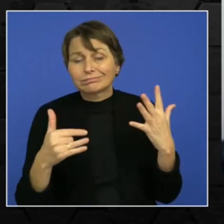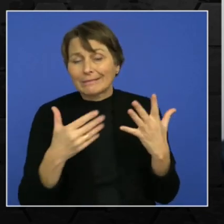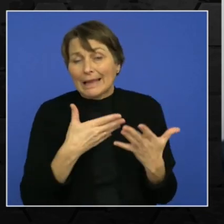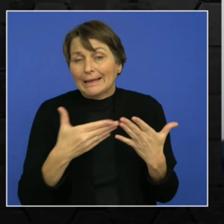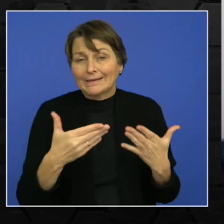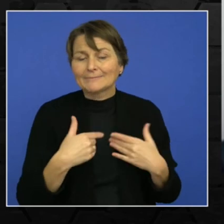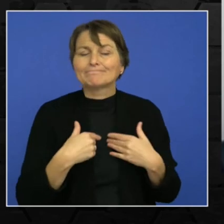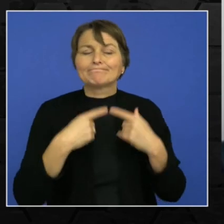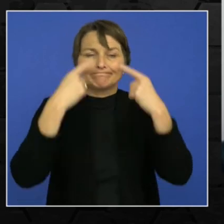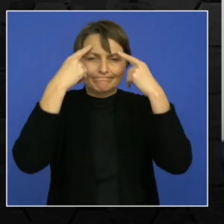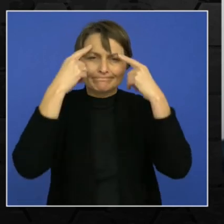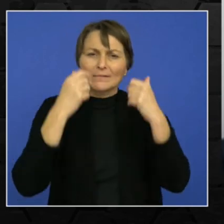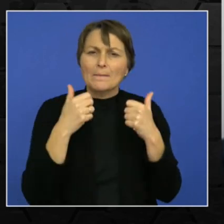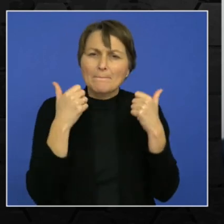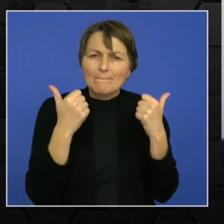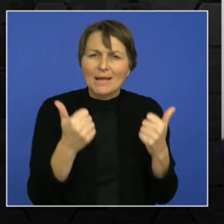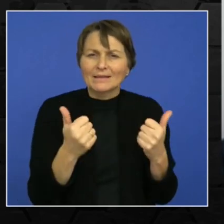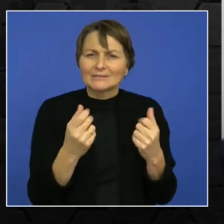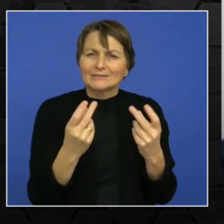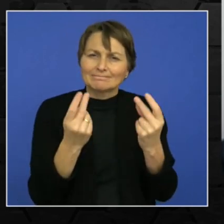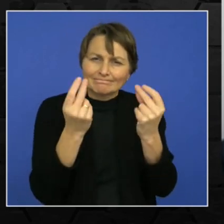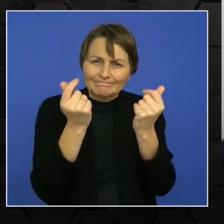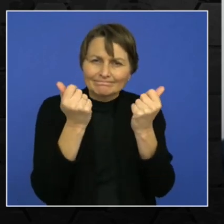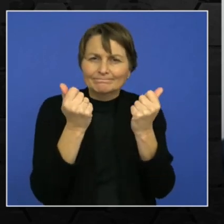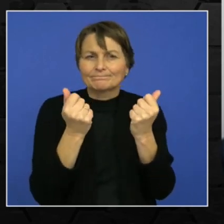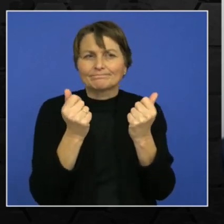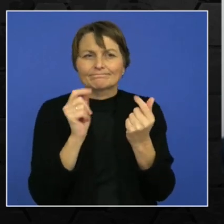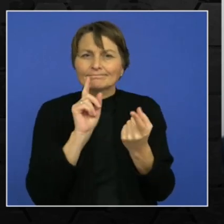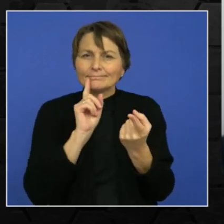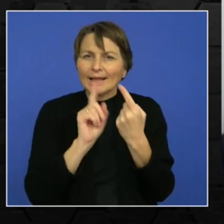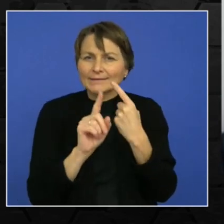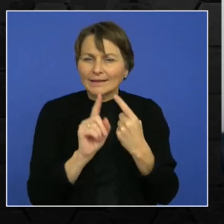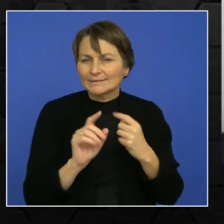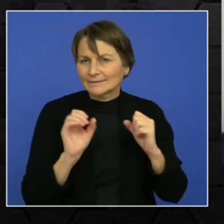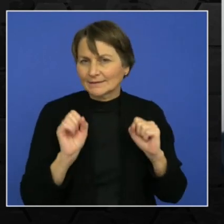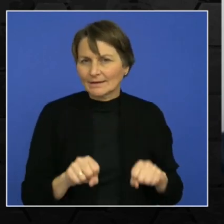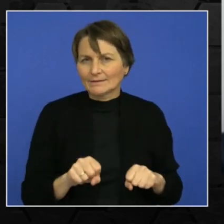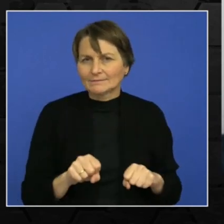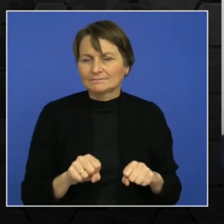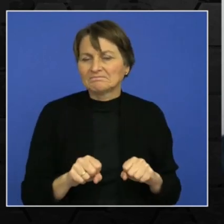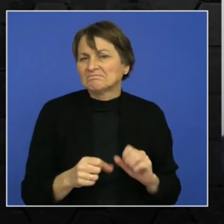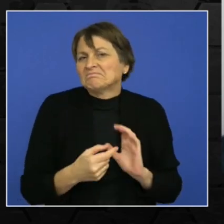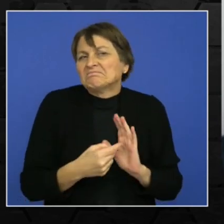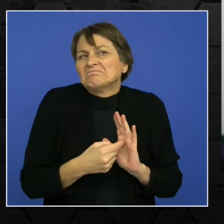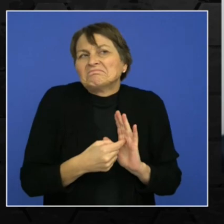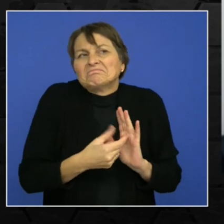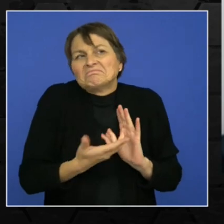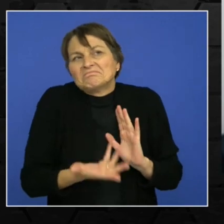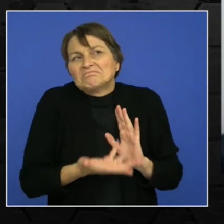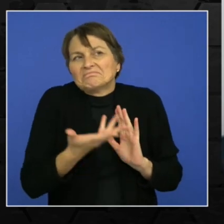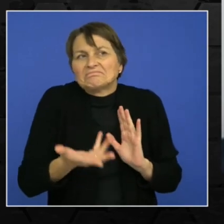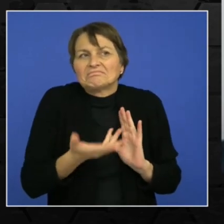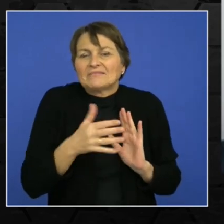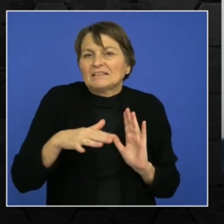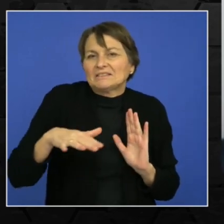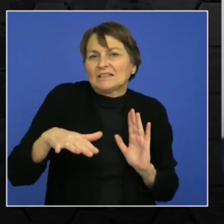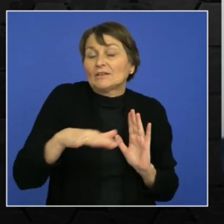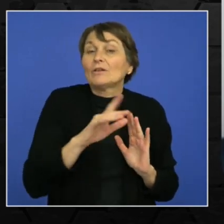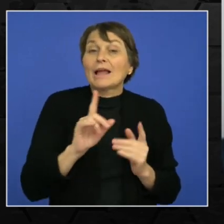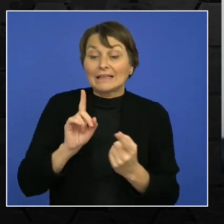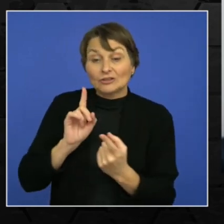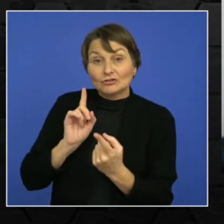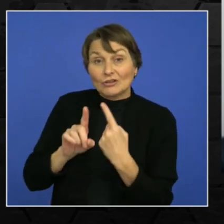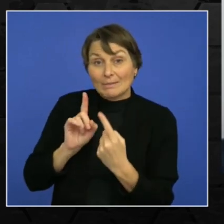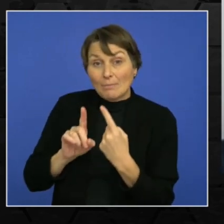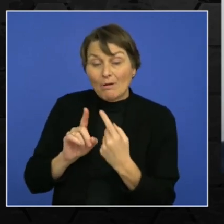services in it. So whatever like depending on the situation, our chatbot or